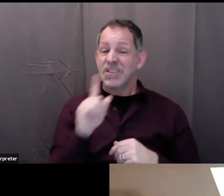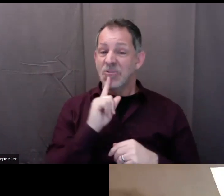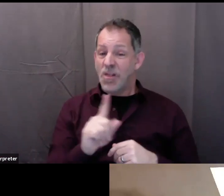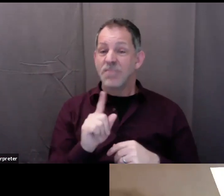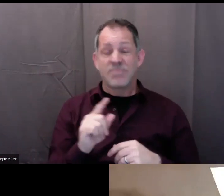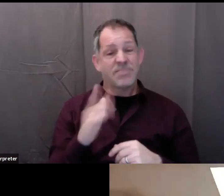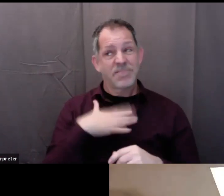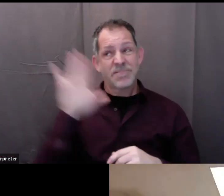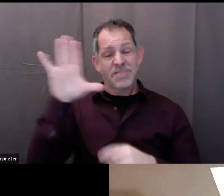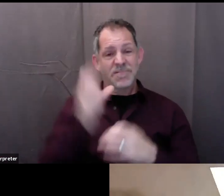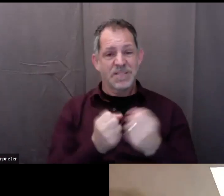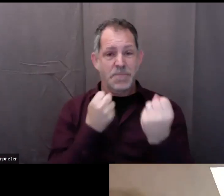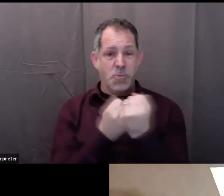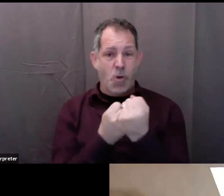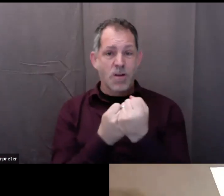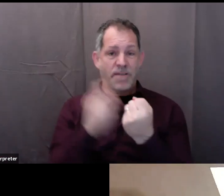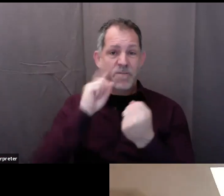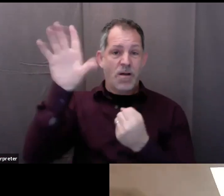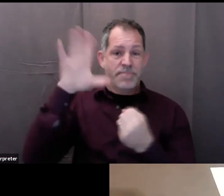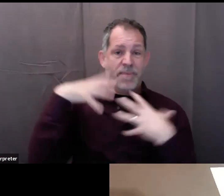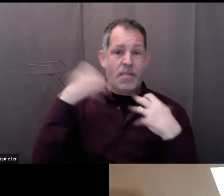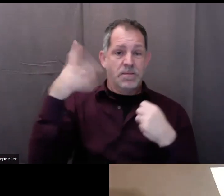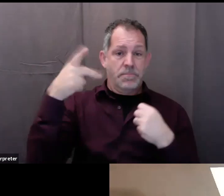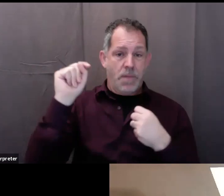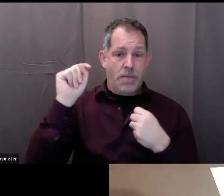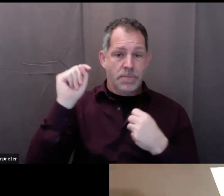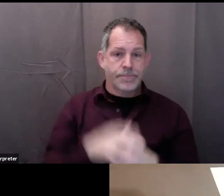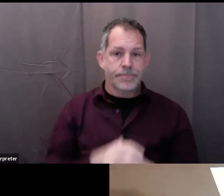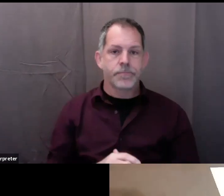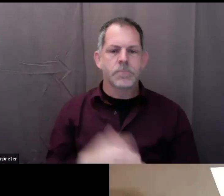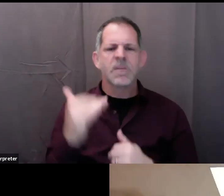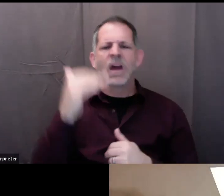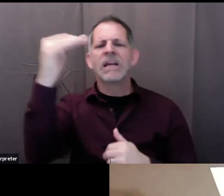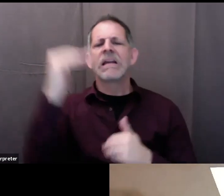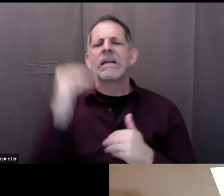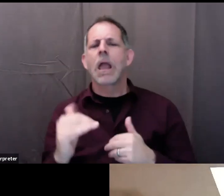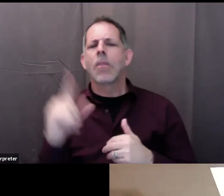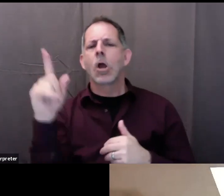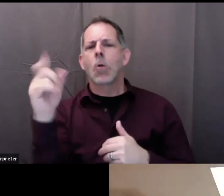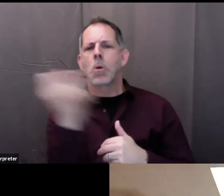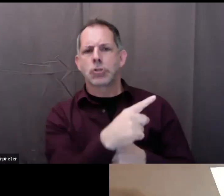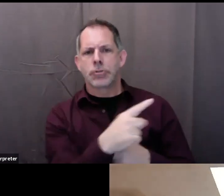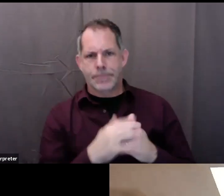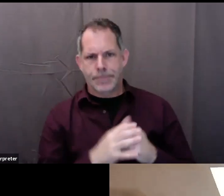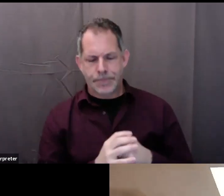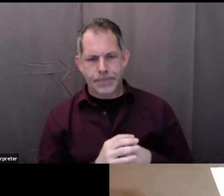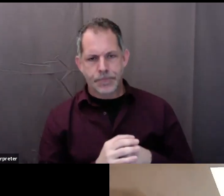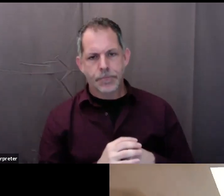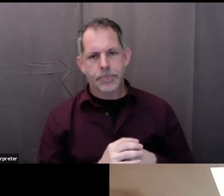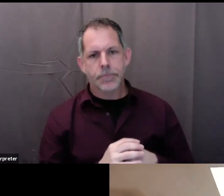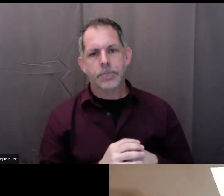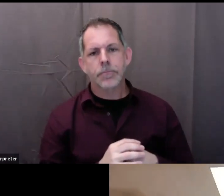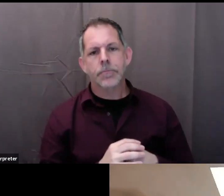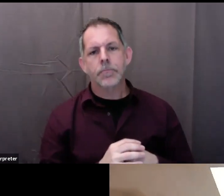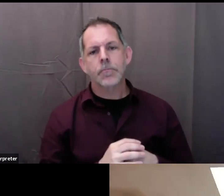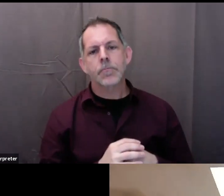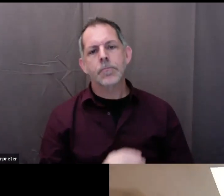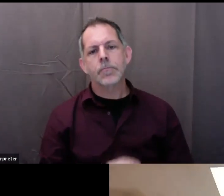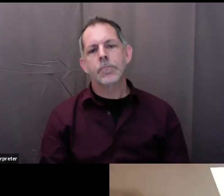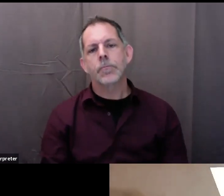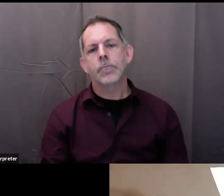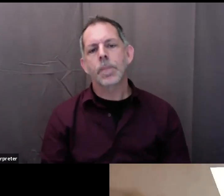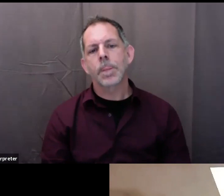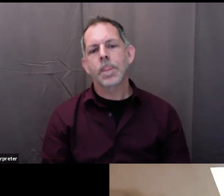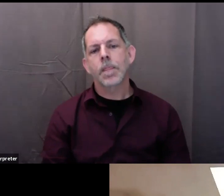So there was an earlier question about any of the increase in cases have been linked to protests directly. Do we have